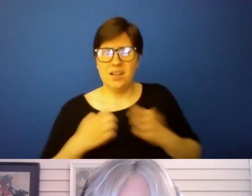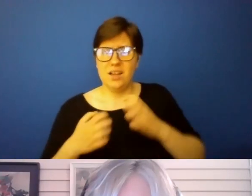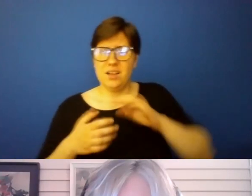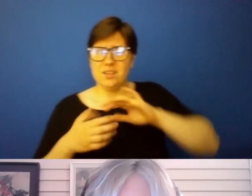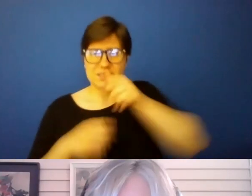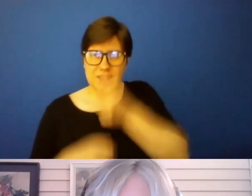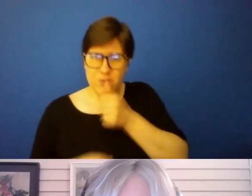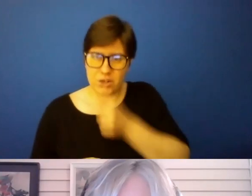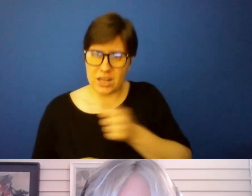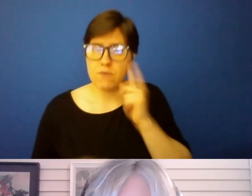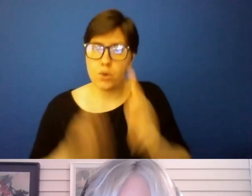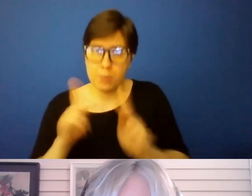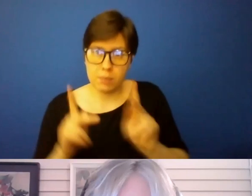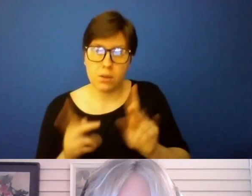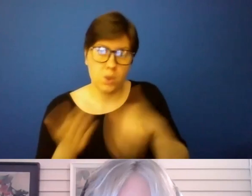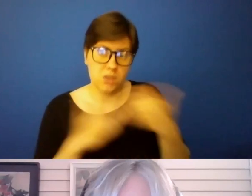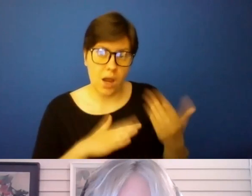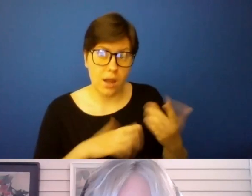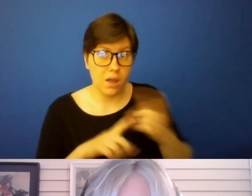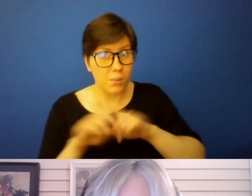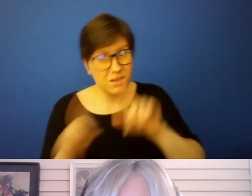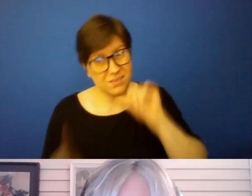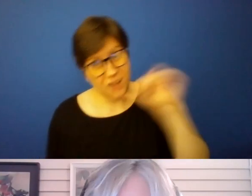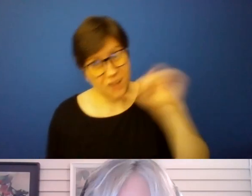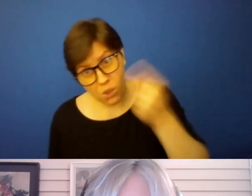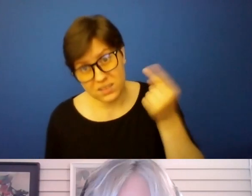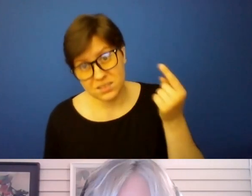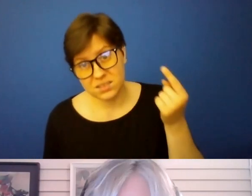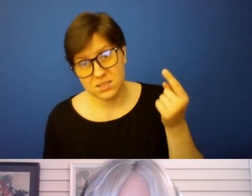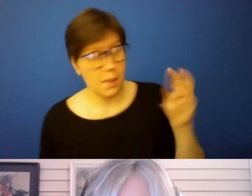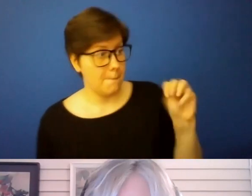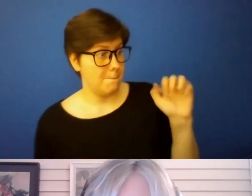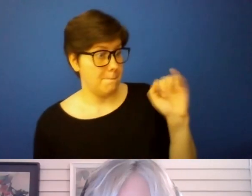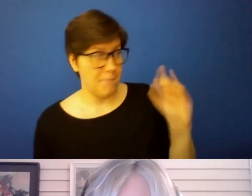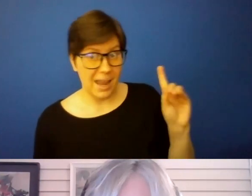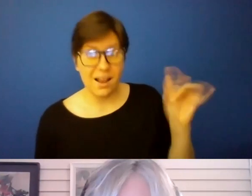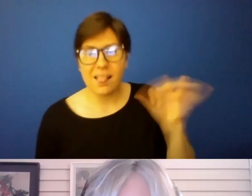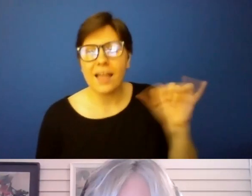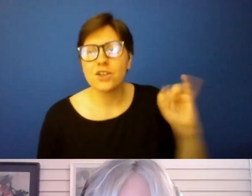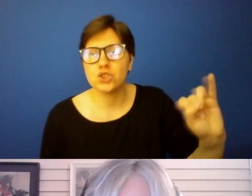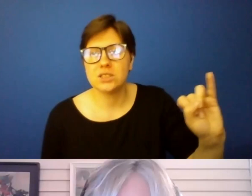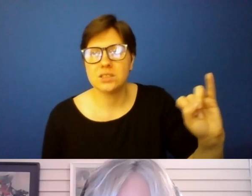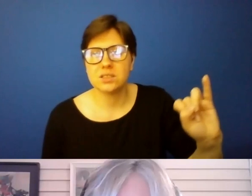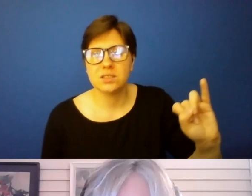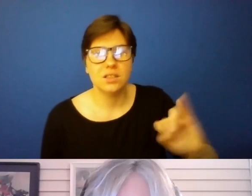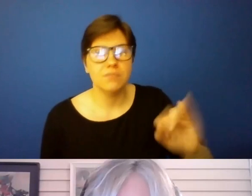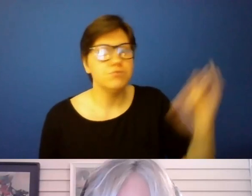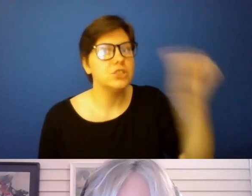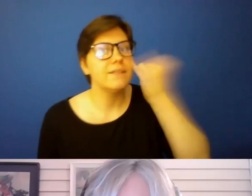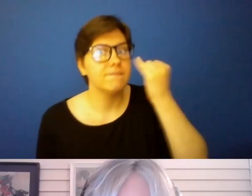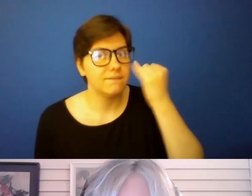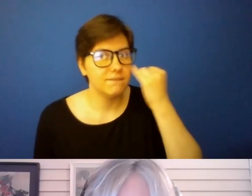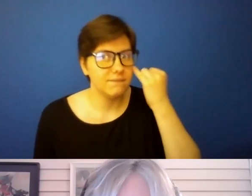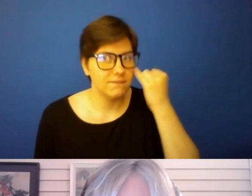ill, but not always. Maid is like an insurance policy, just in case.